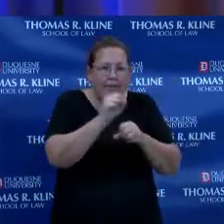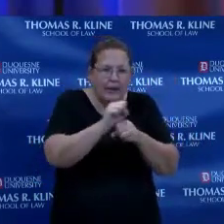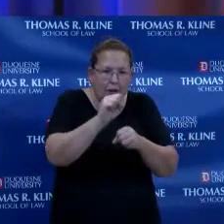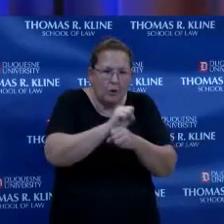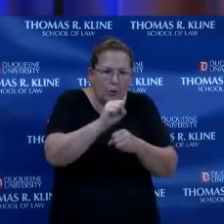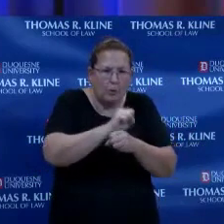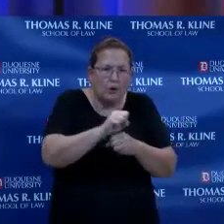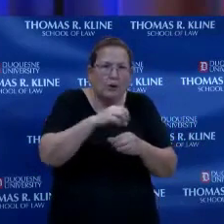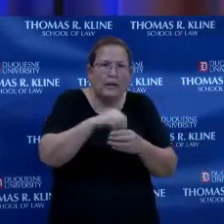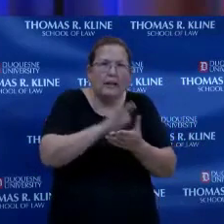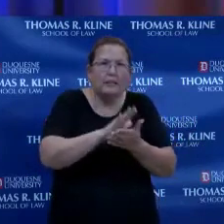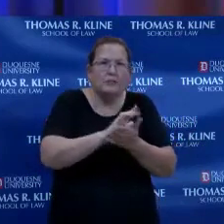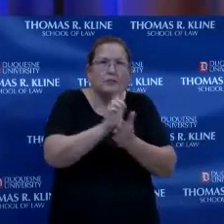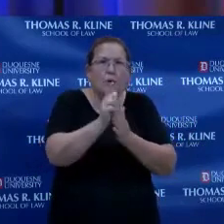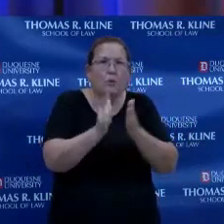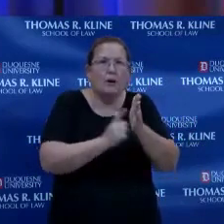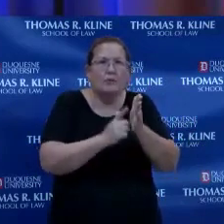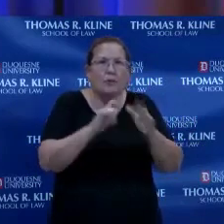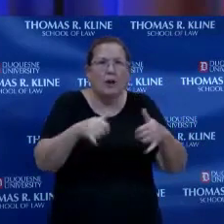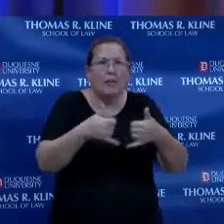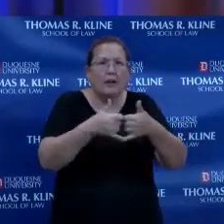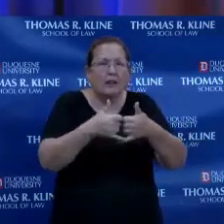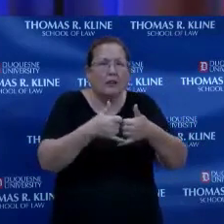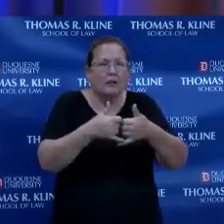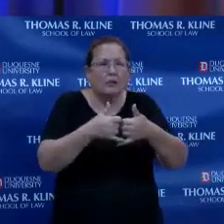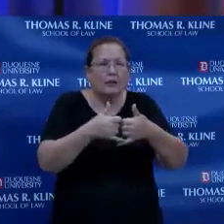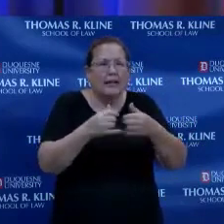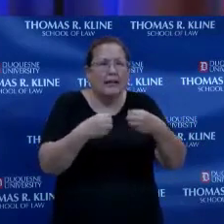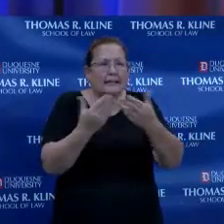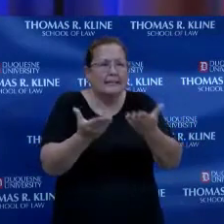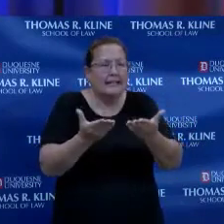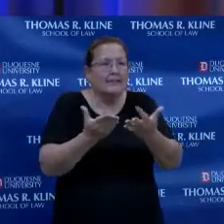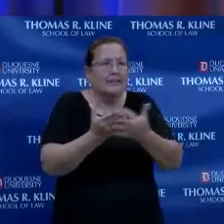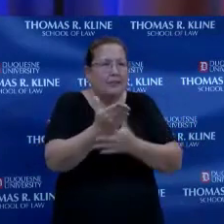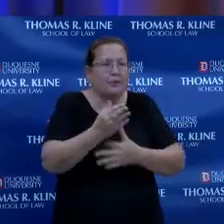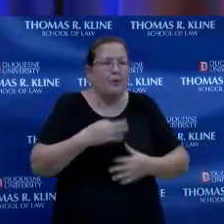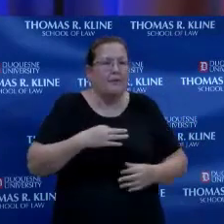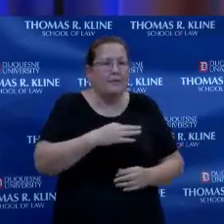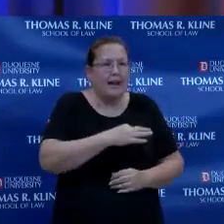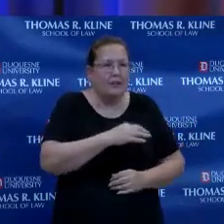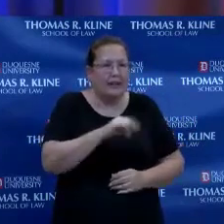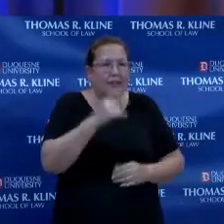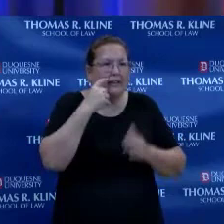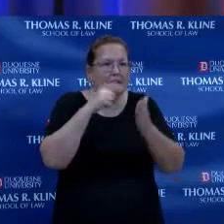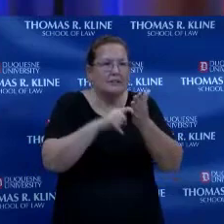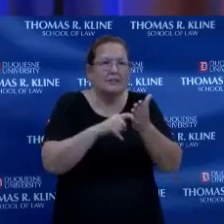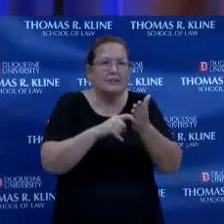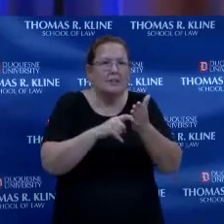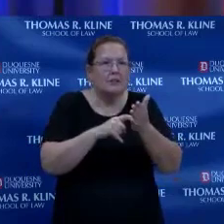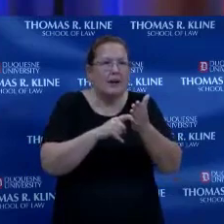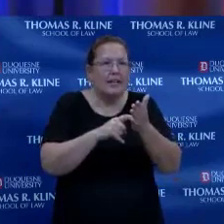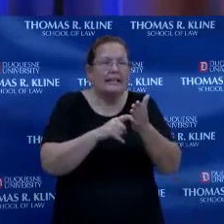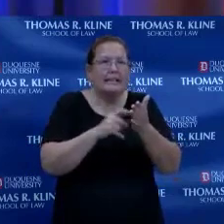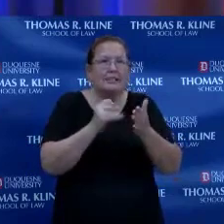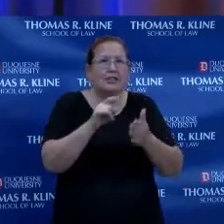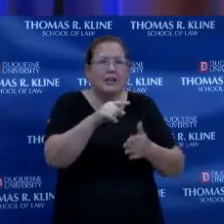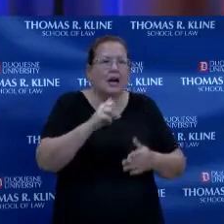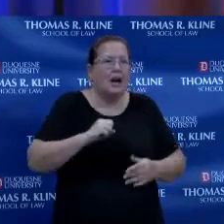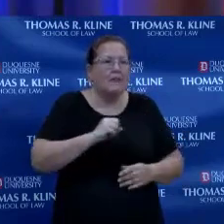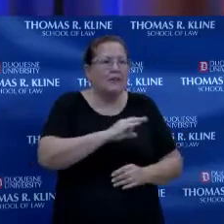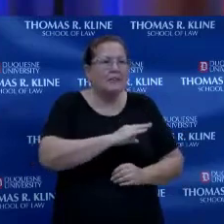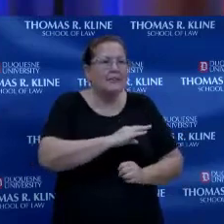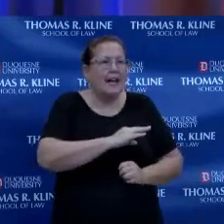School of Law. The award is named by the University Board of Directors in recognition of President Ken Gormley, long-serving faculty